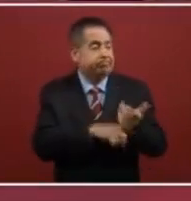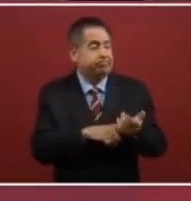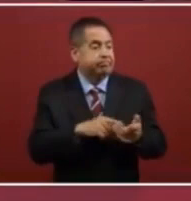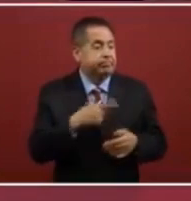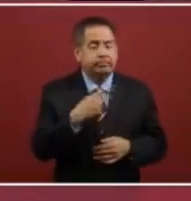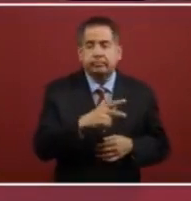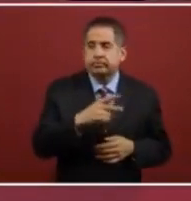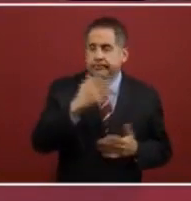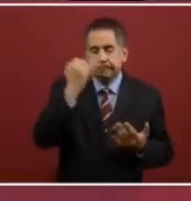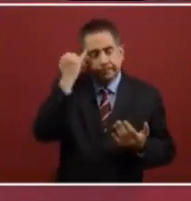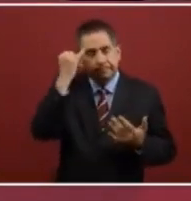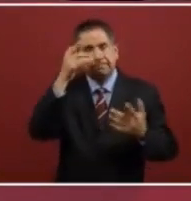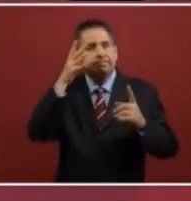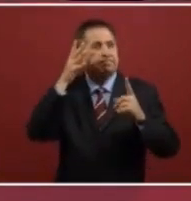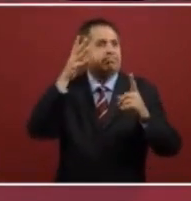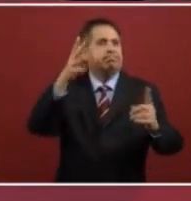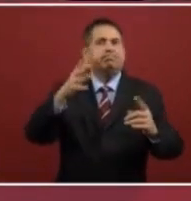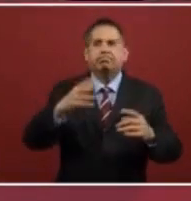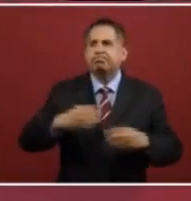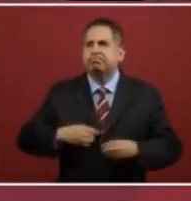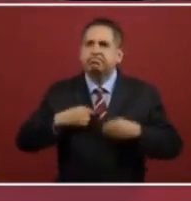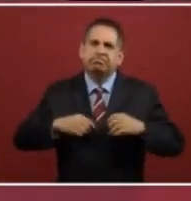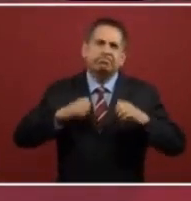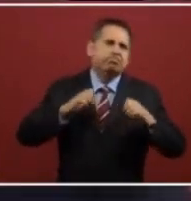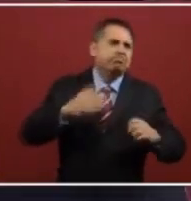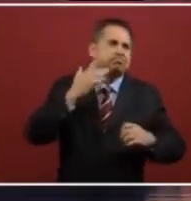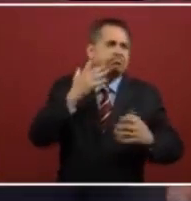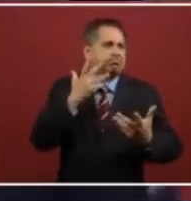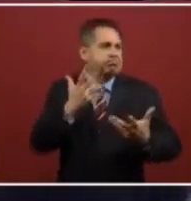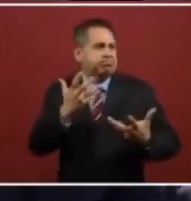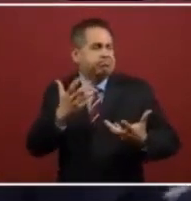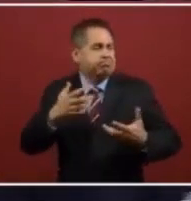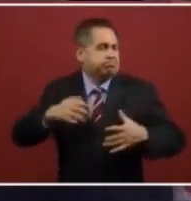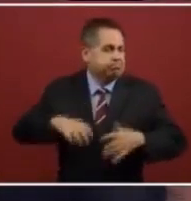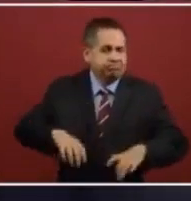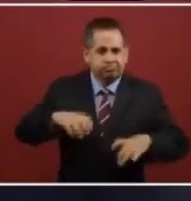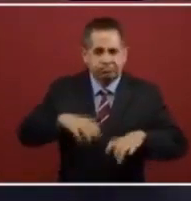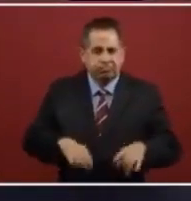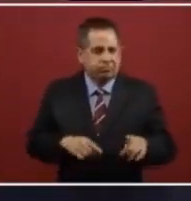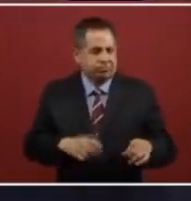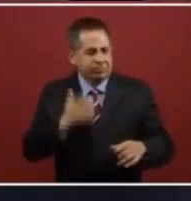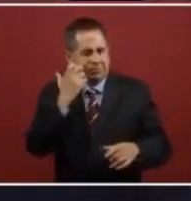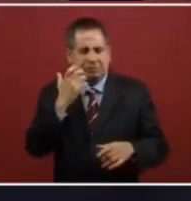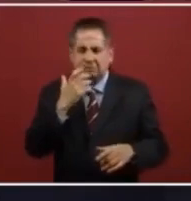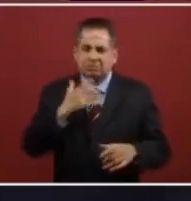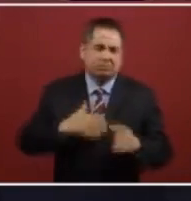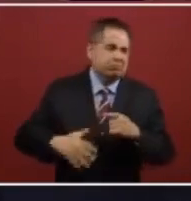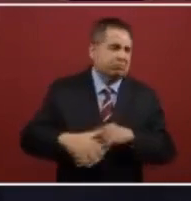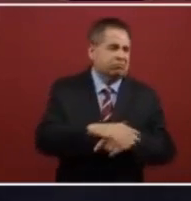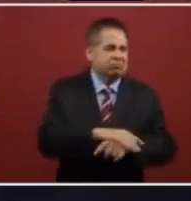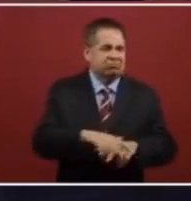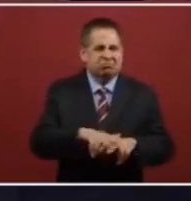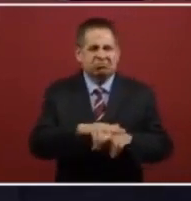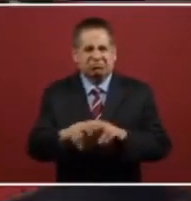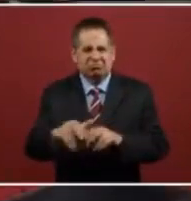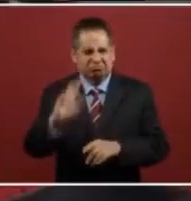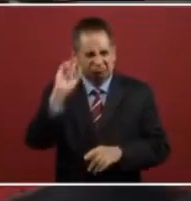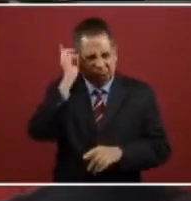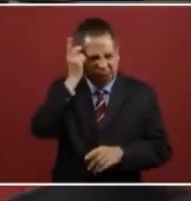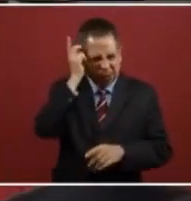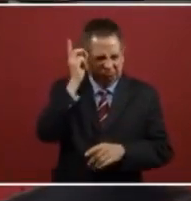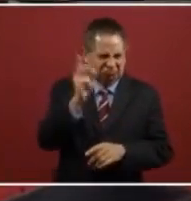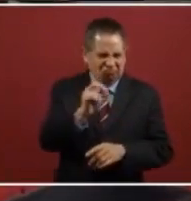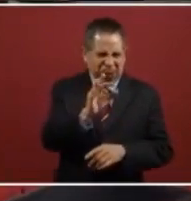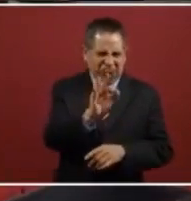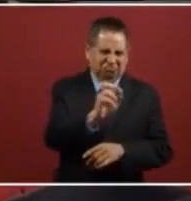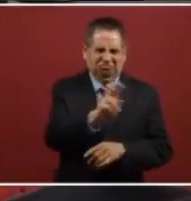the system aspiracionista of aspirations que of querer these- tener un they wanted Ferrari, they wanted to have